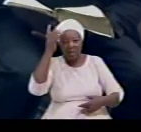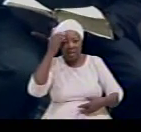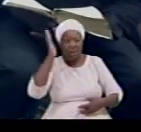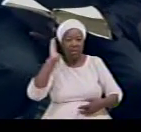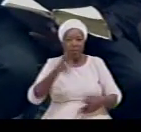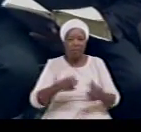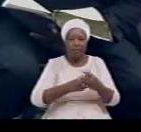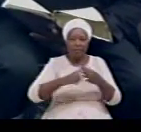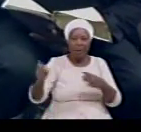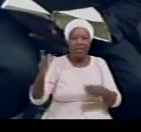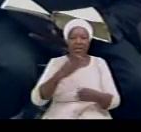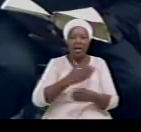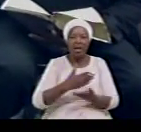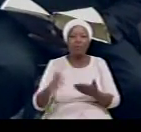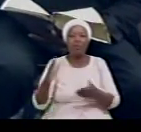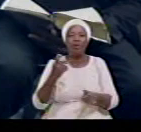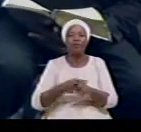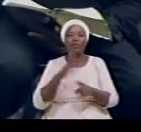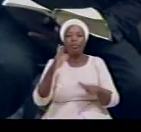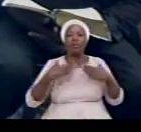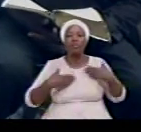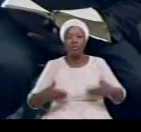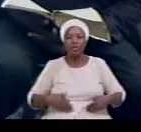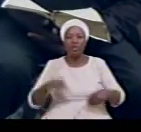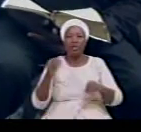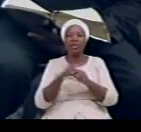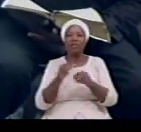vanish away from your body.